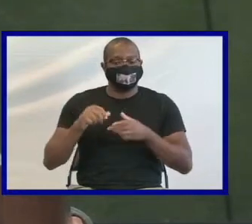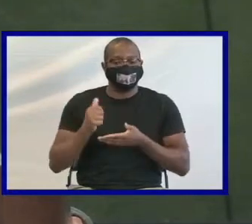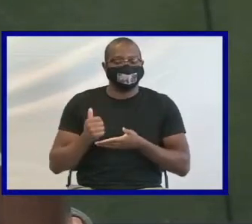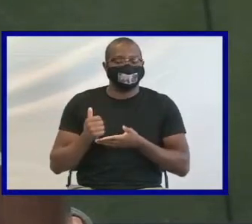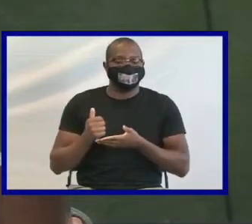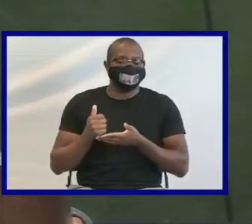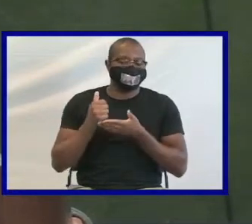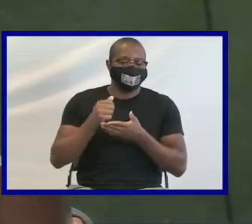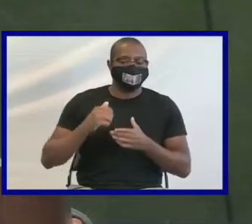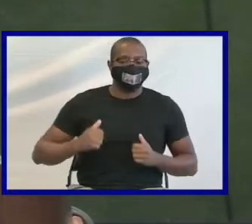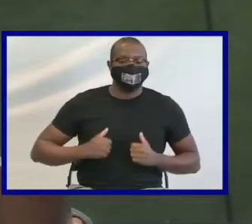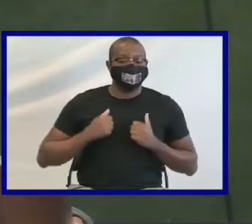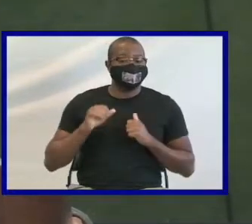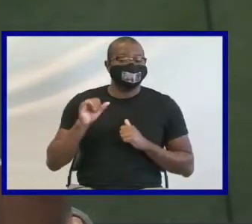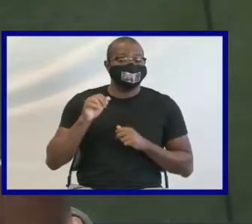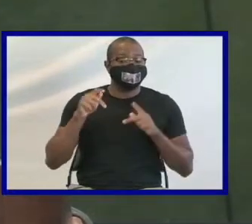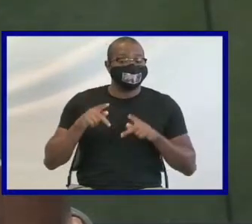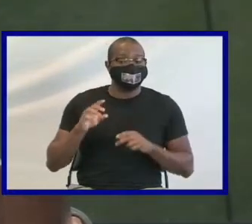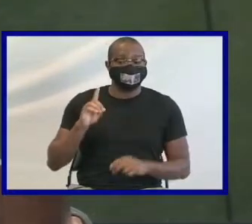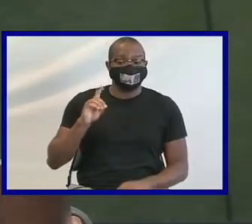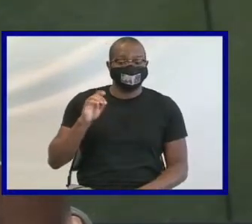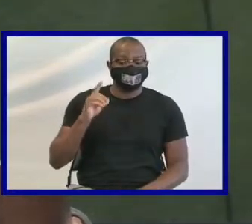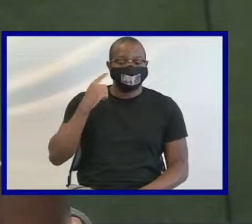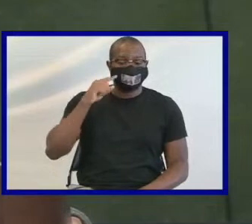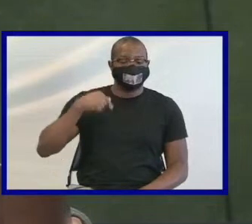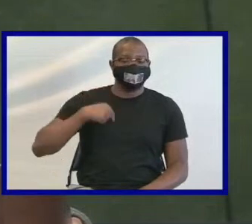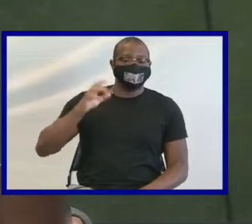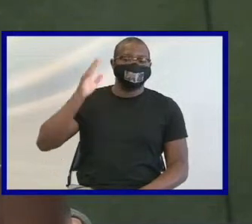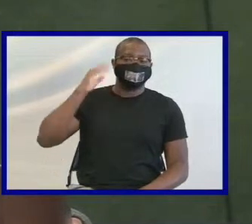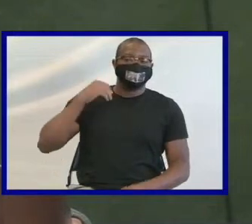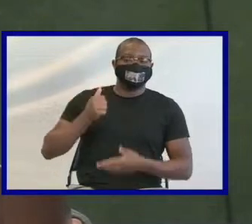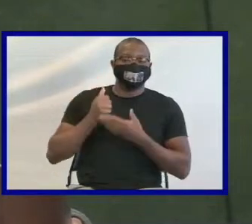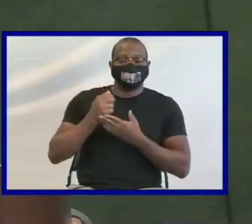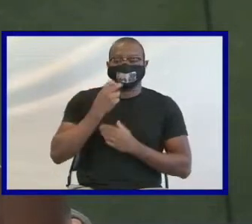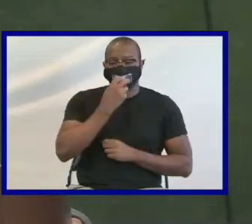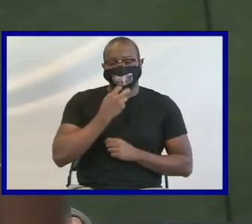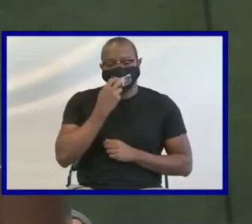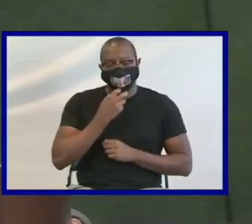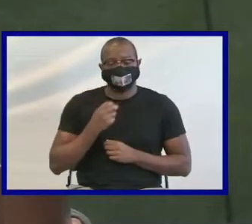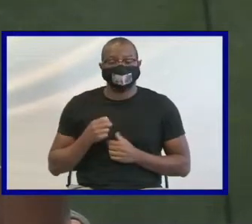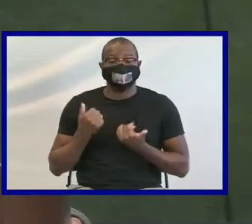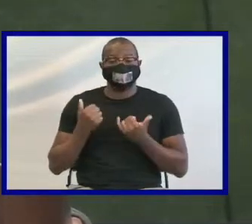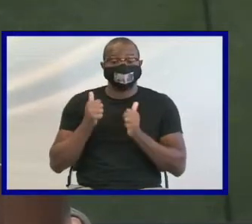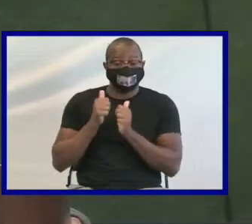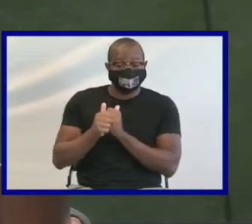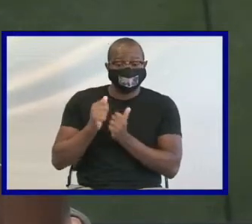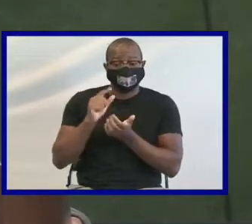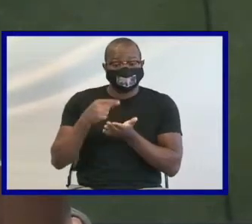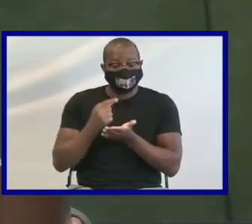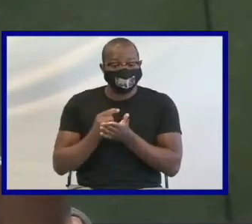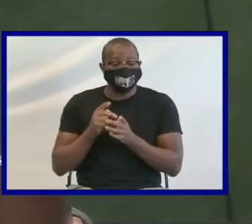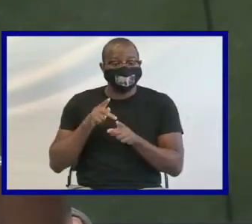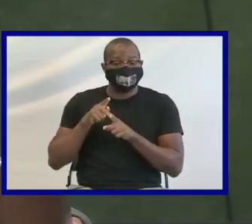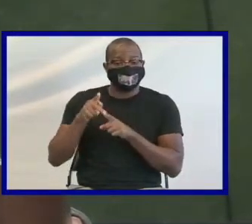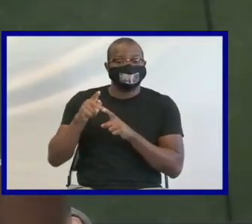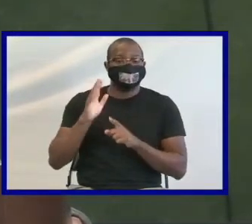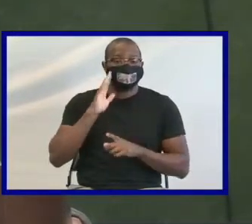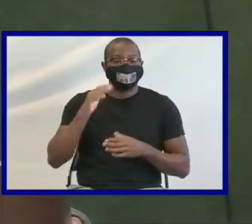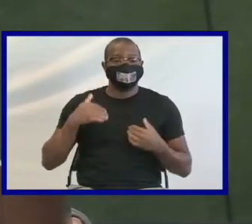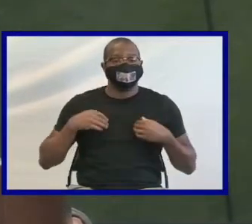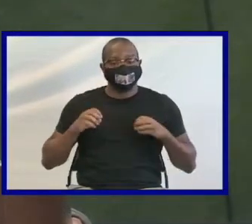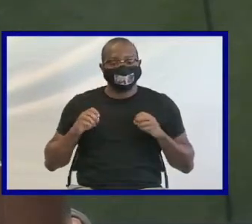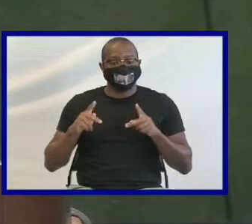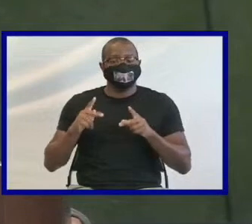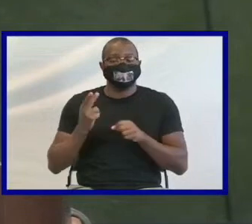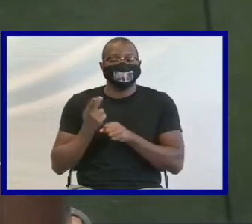therapist did for me. As we move on after graduation, as professionals, we'll have the opportunity to use our